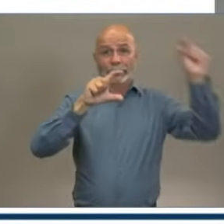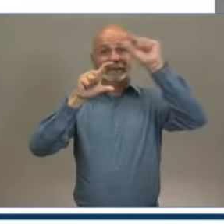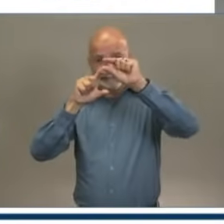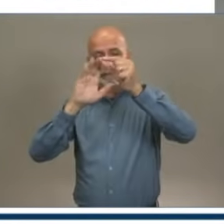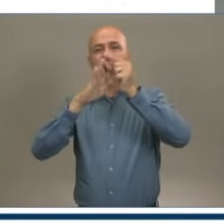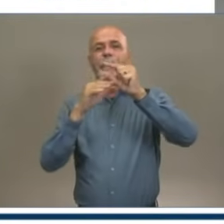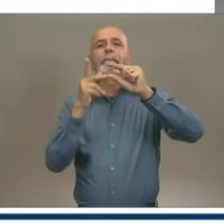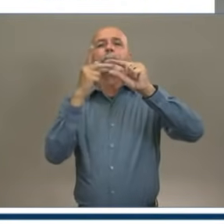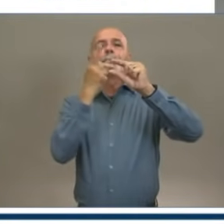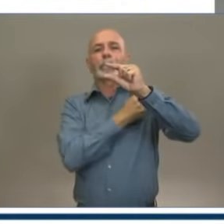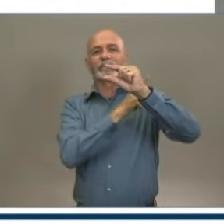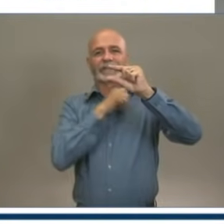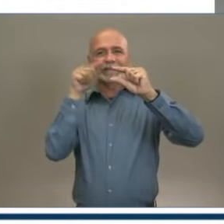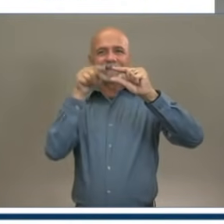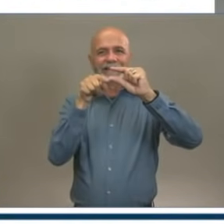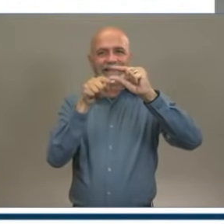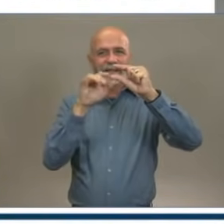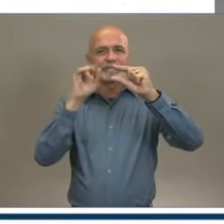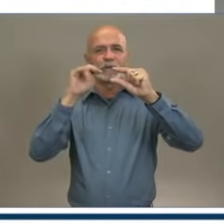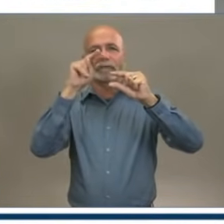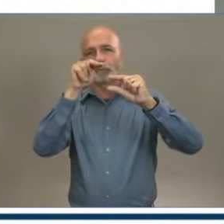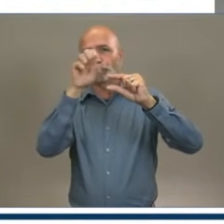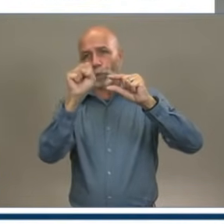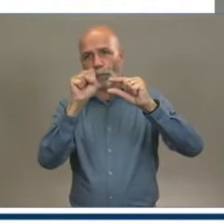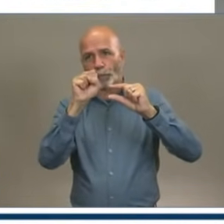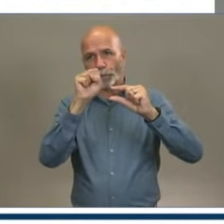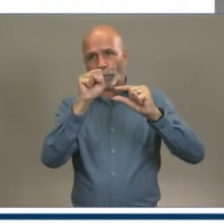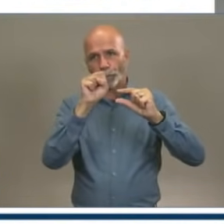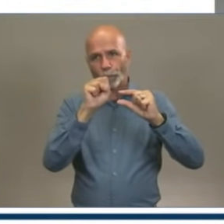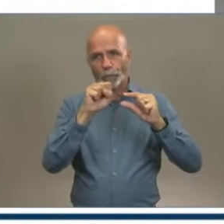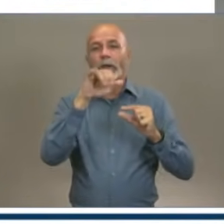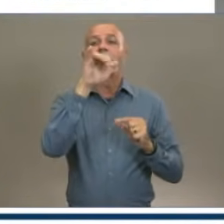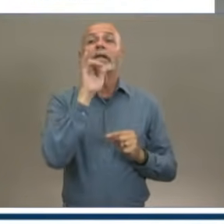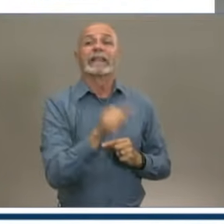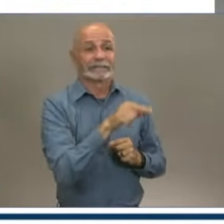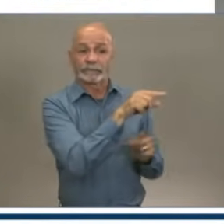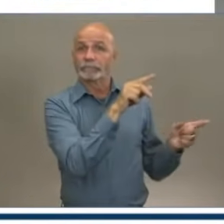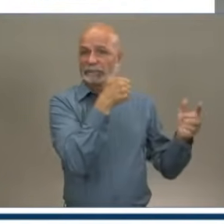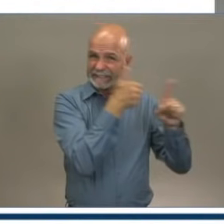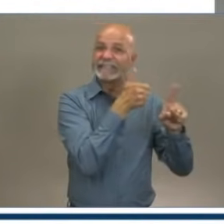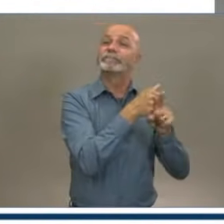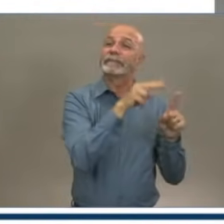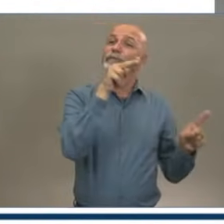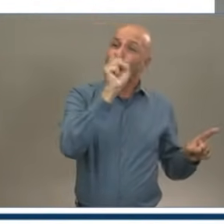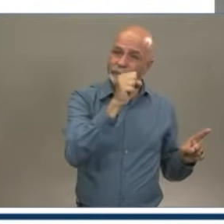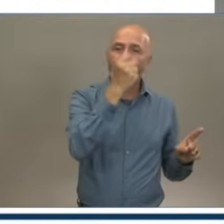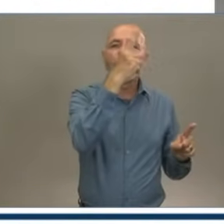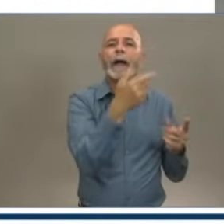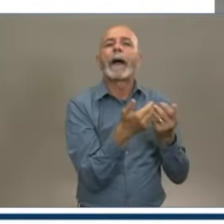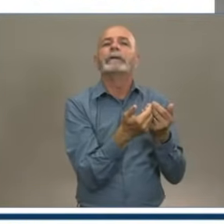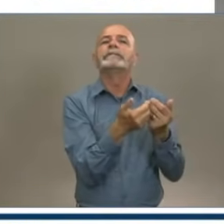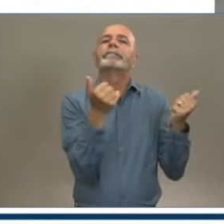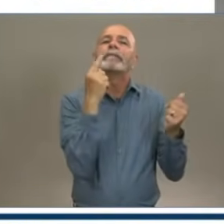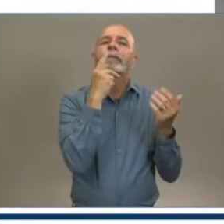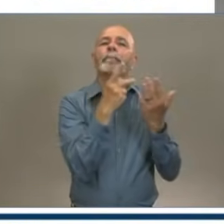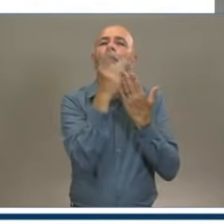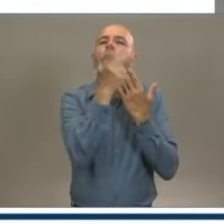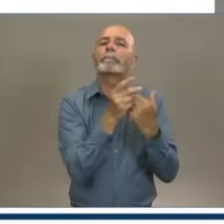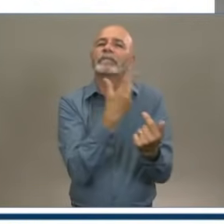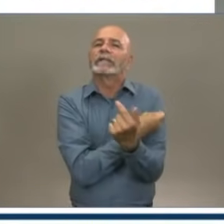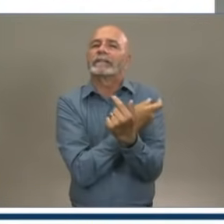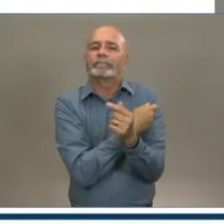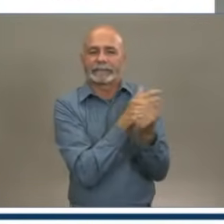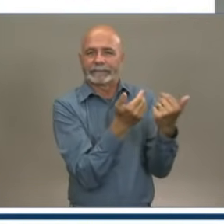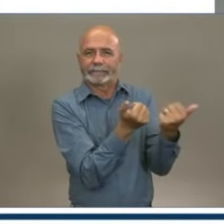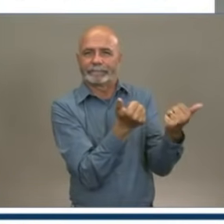Nova Scotians. It's just that they had a separate Armed Forces-led vaccine program, and we haven't been waiting. We're now at a point where we